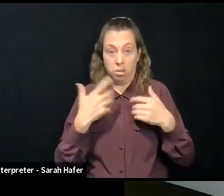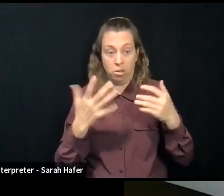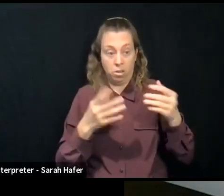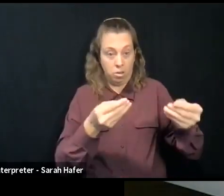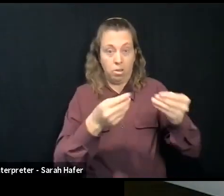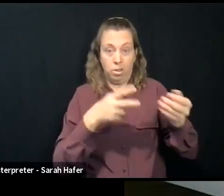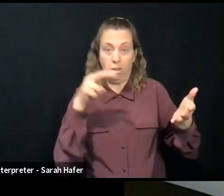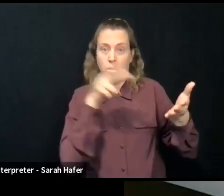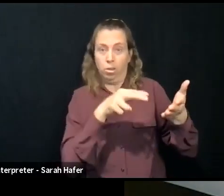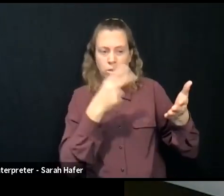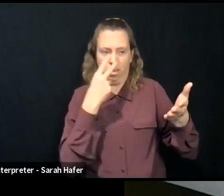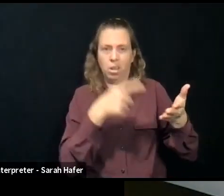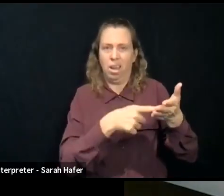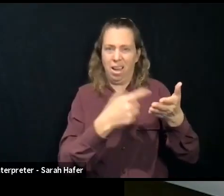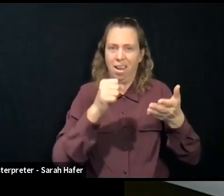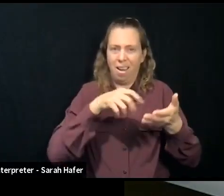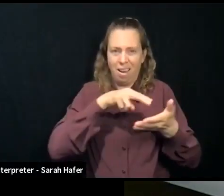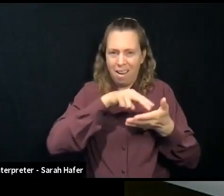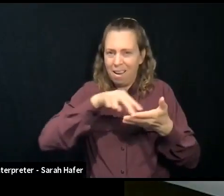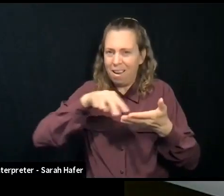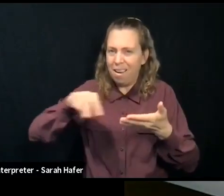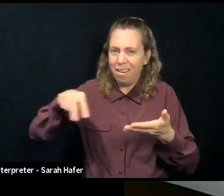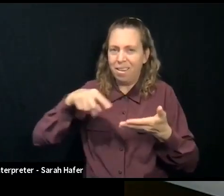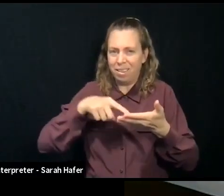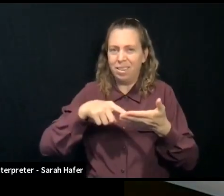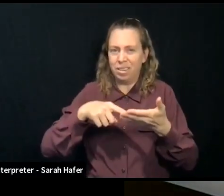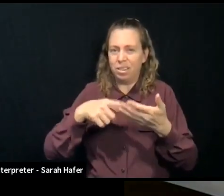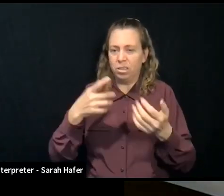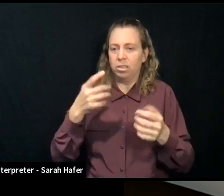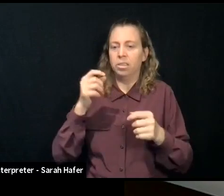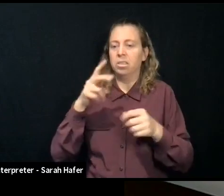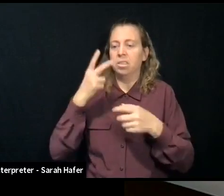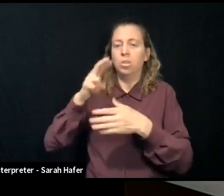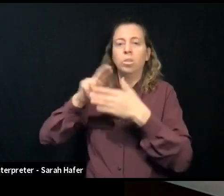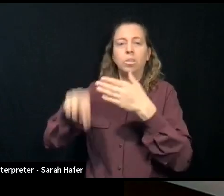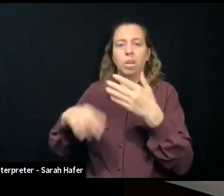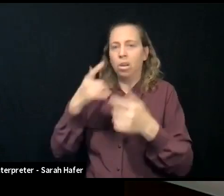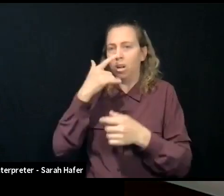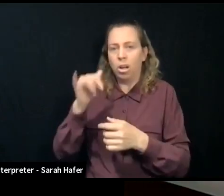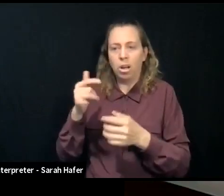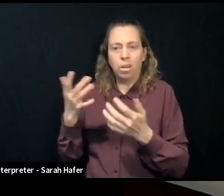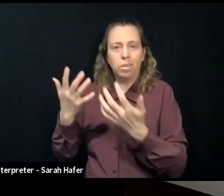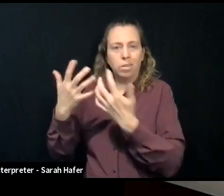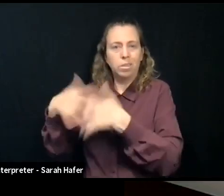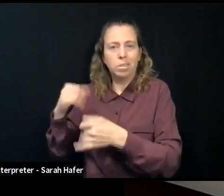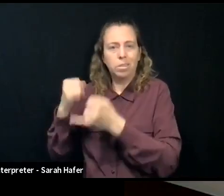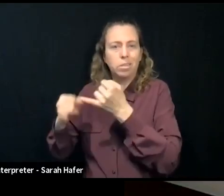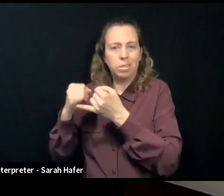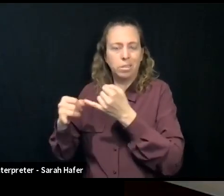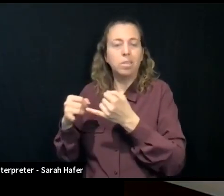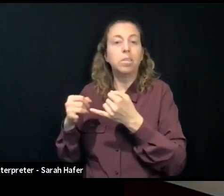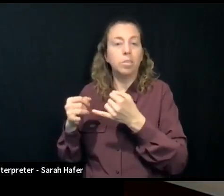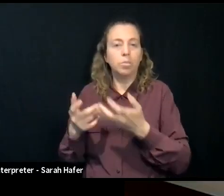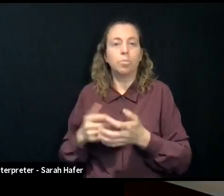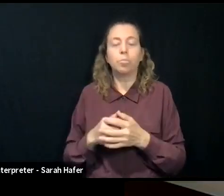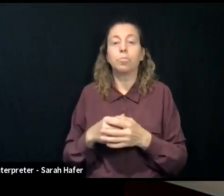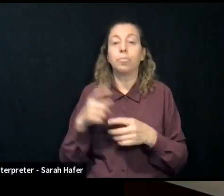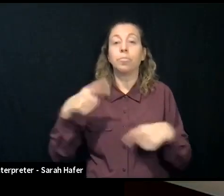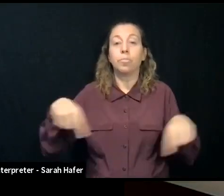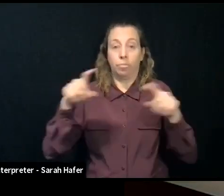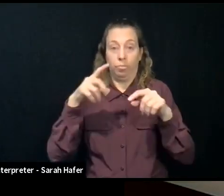result. And the reason it's important when you have the capacity to look at everything is it's important to know what the